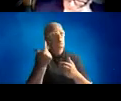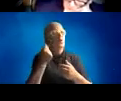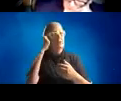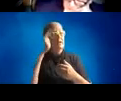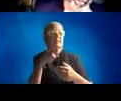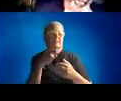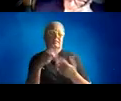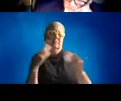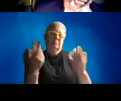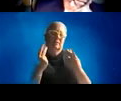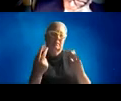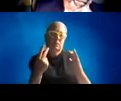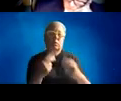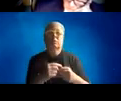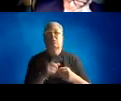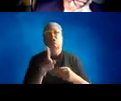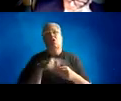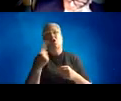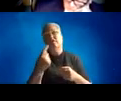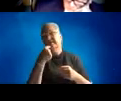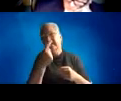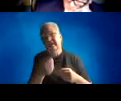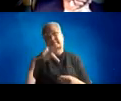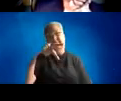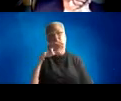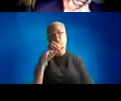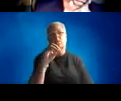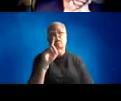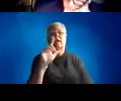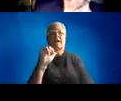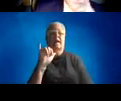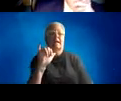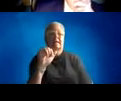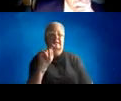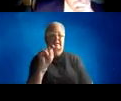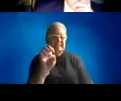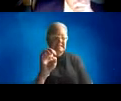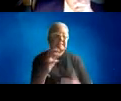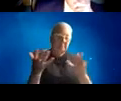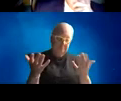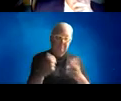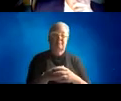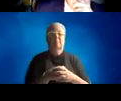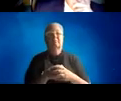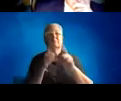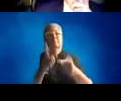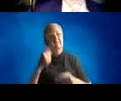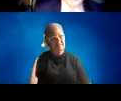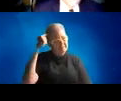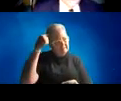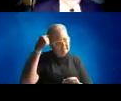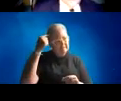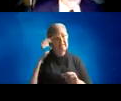Again, somebody else said it's polite. They're specific questions. The questions keep in mind to ask